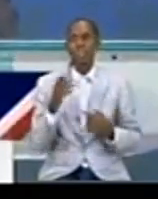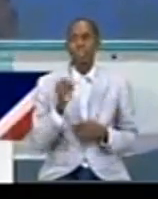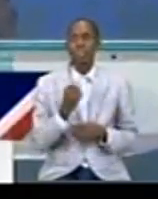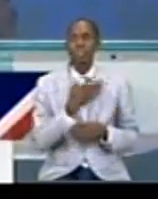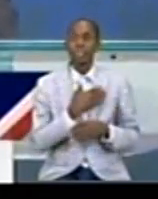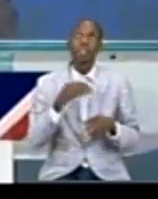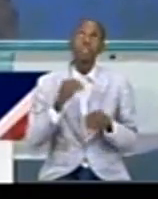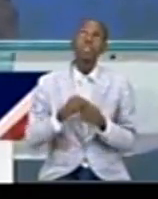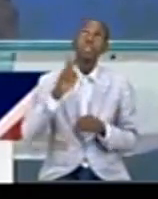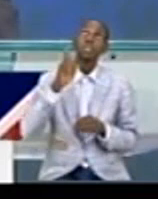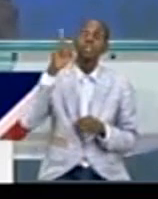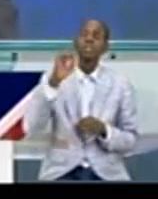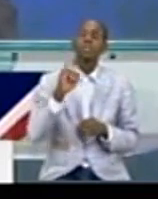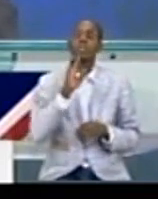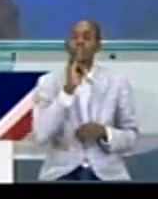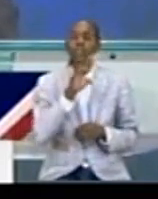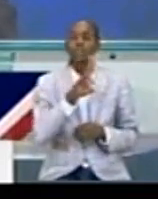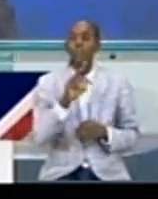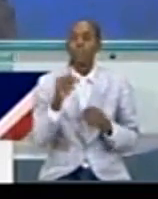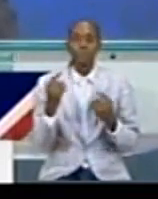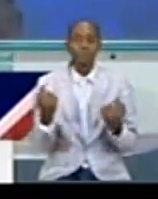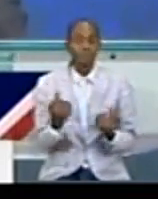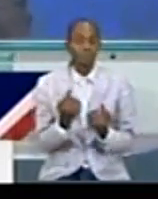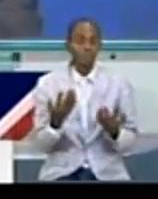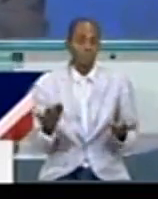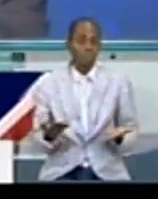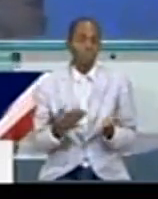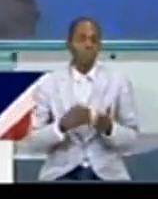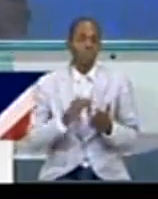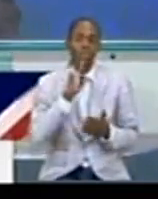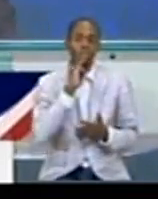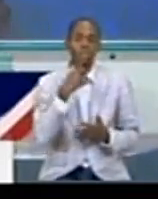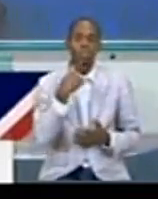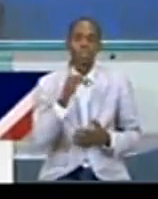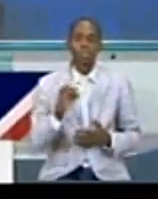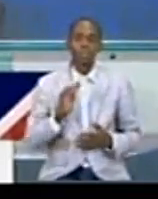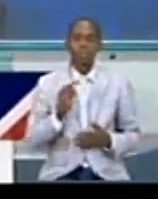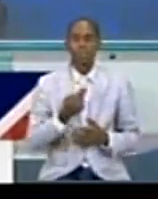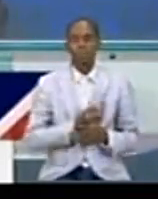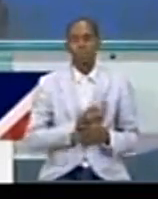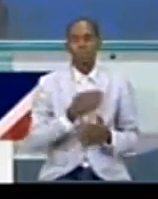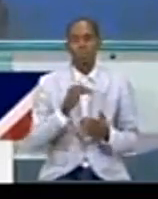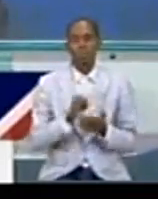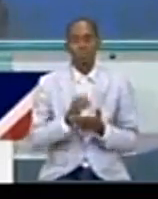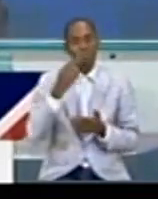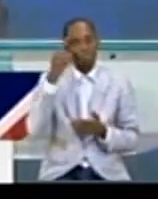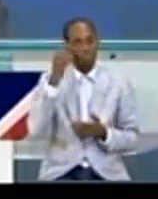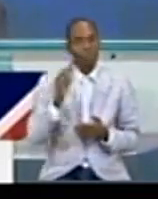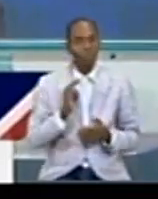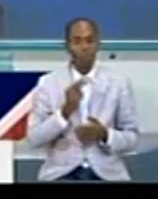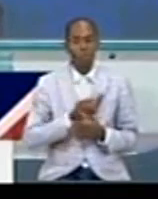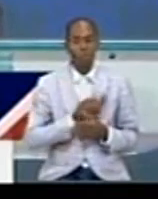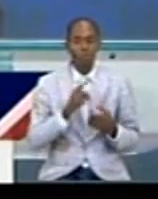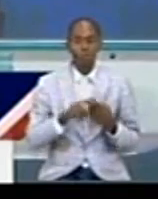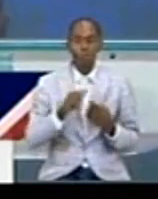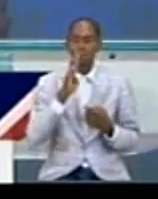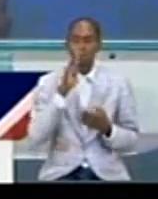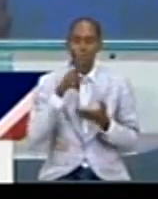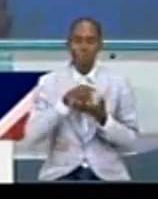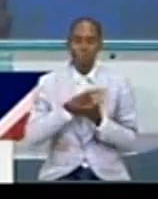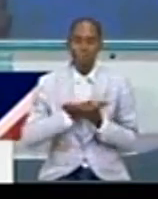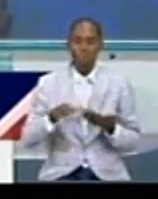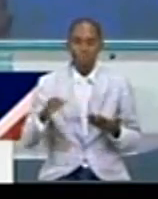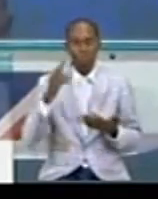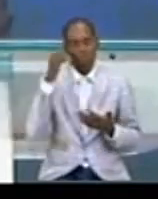him is no sin. It's telling us that for us to be purified and for us to